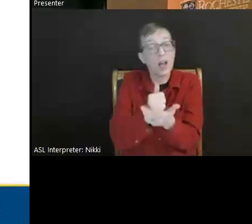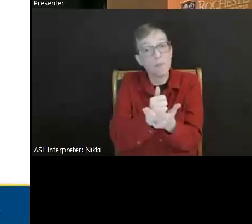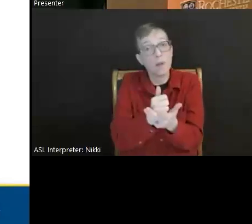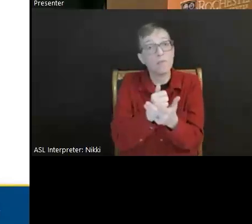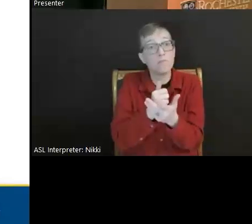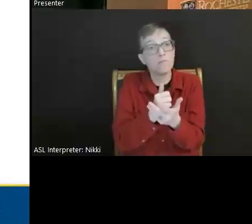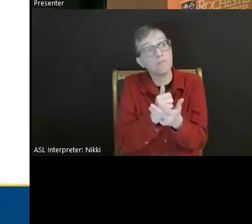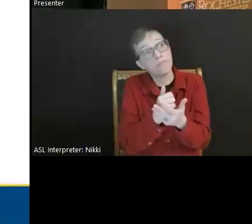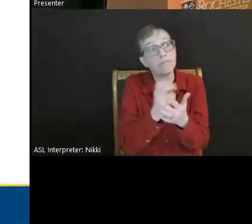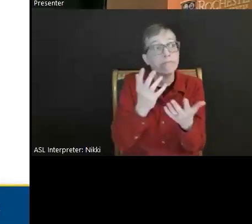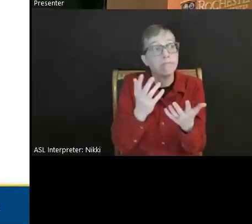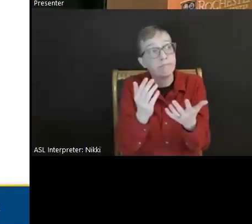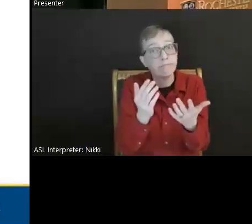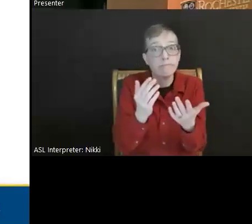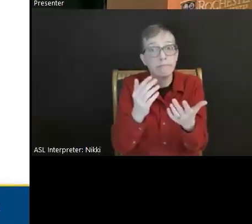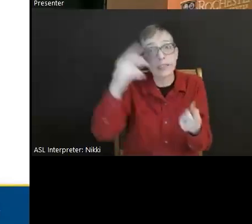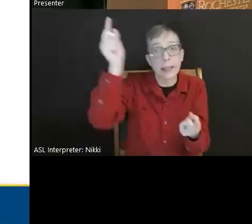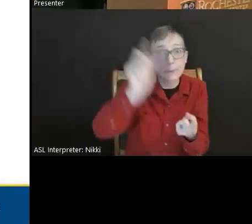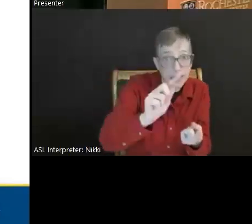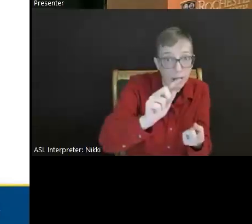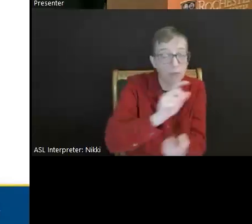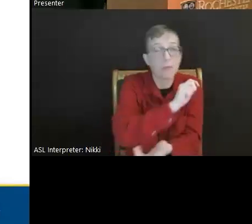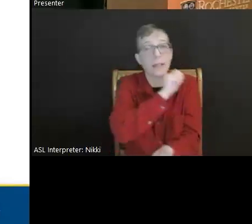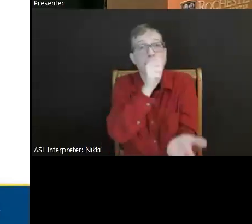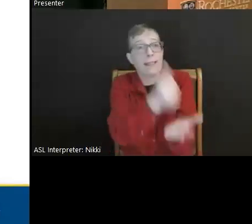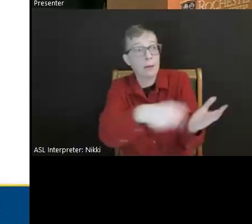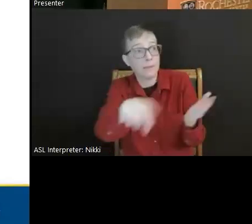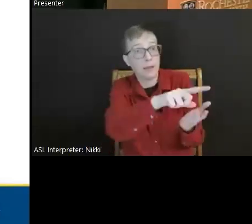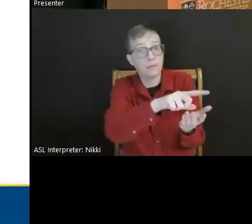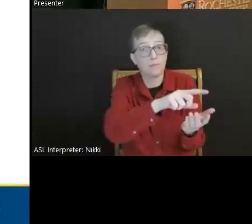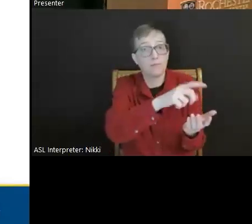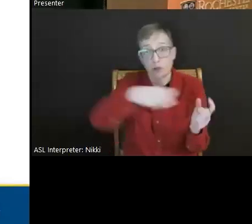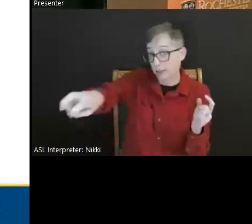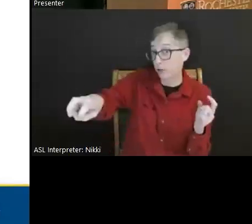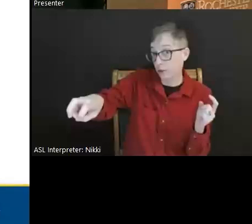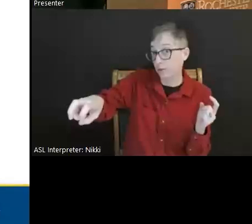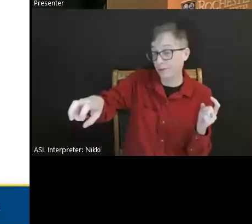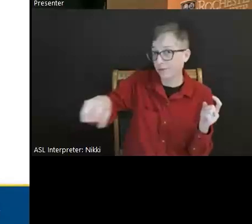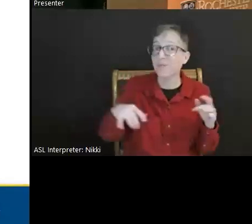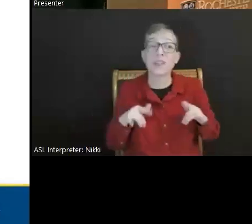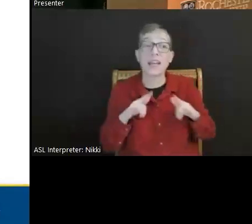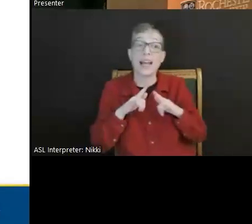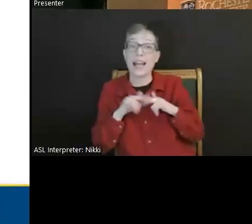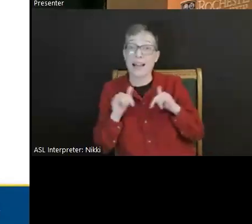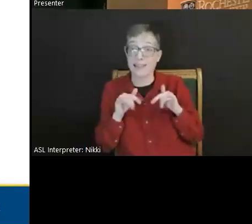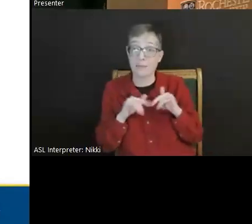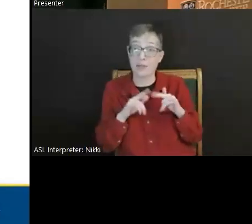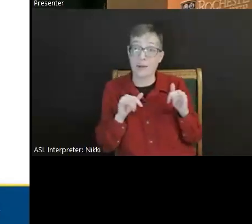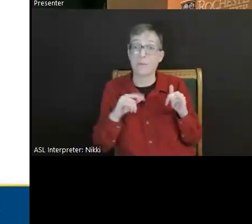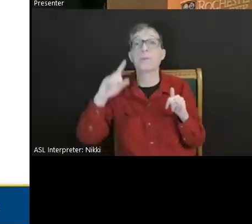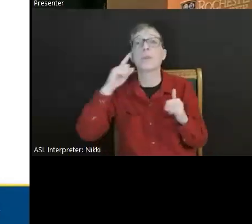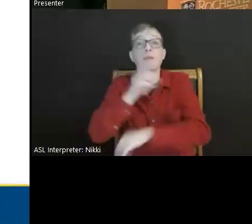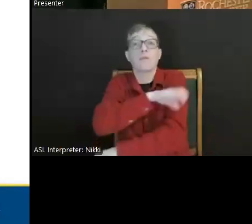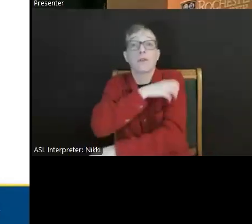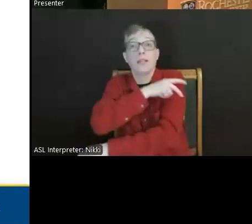services, while simultaneously allowing a step up in care for clinic patients to